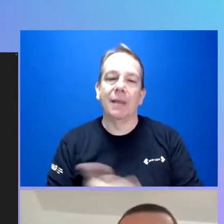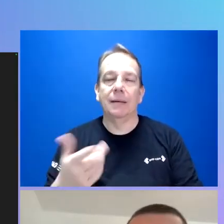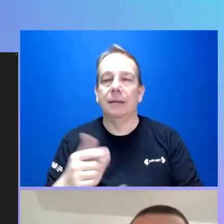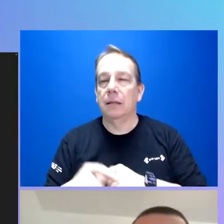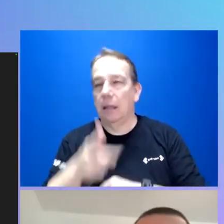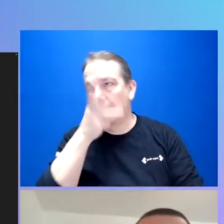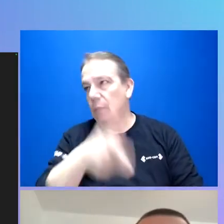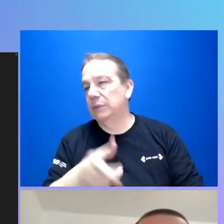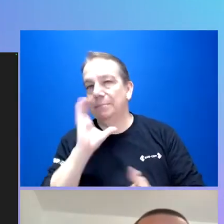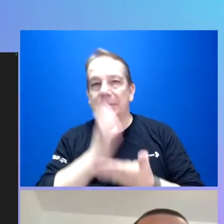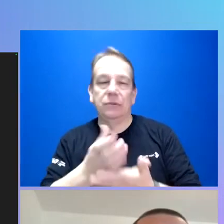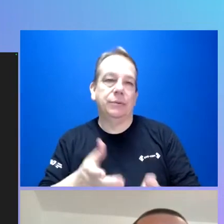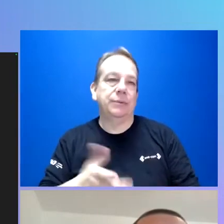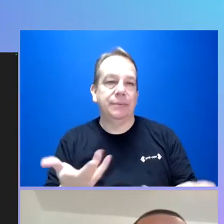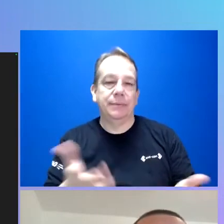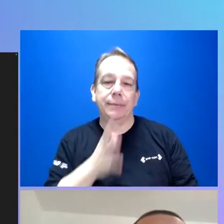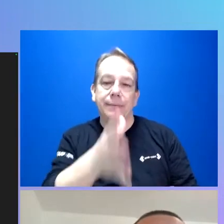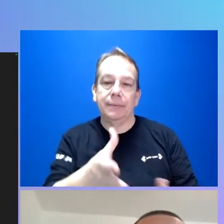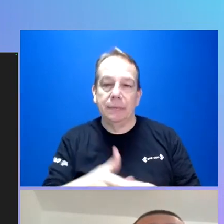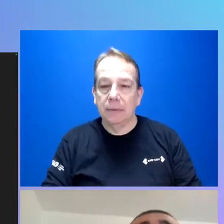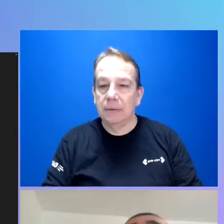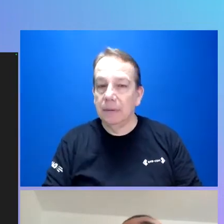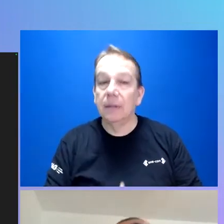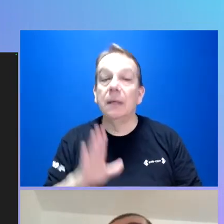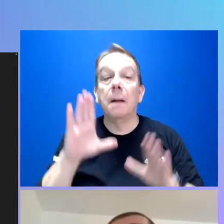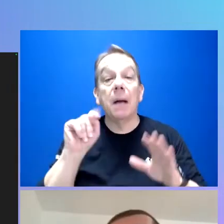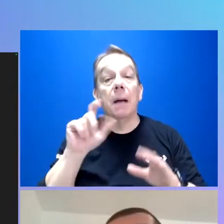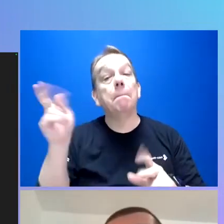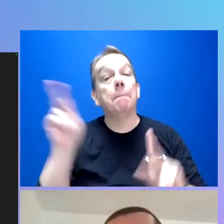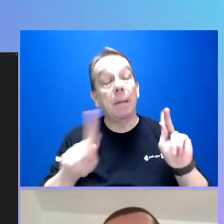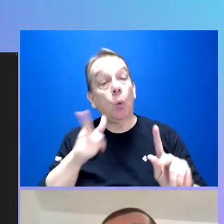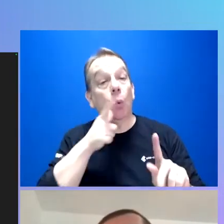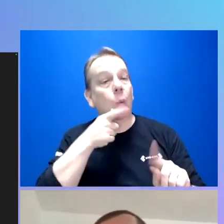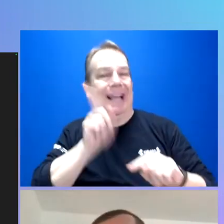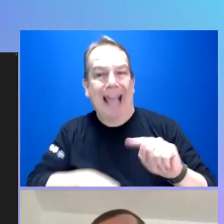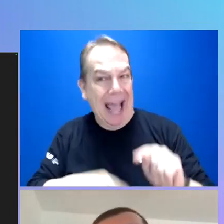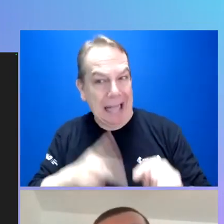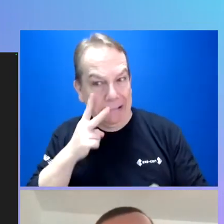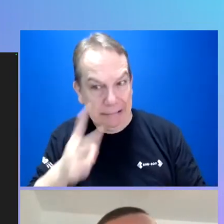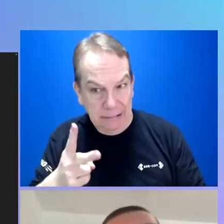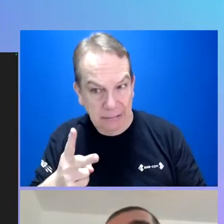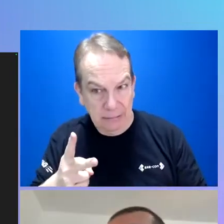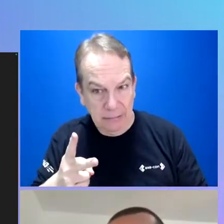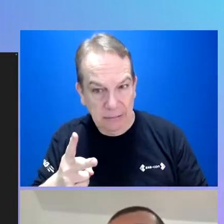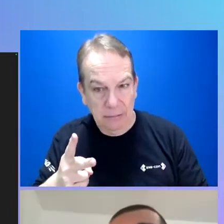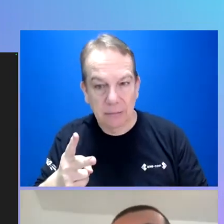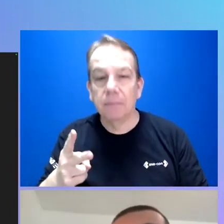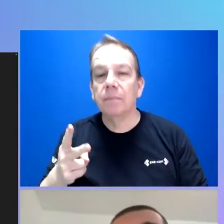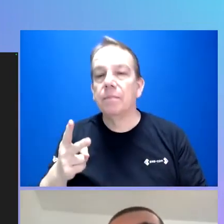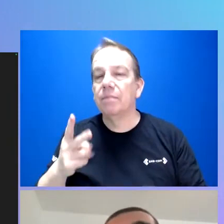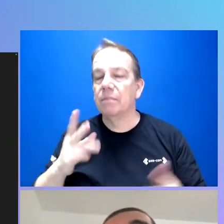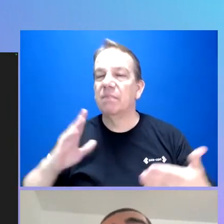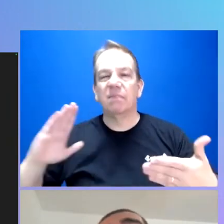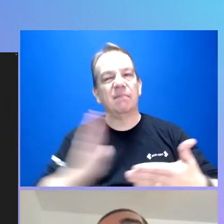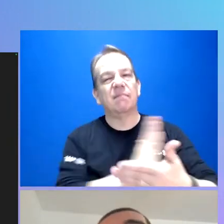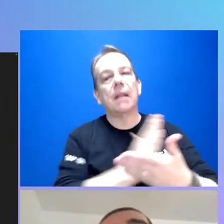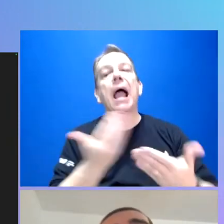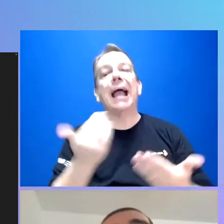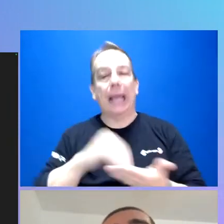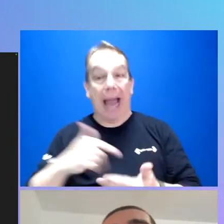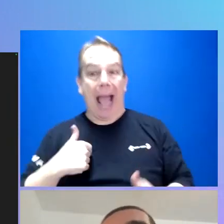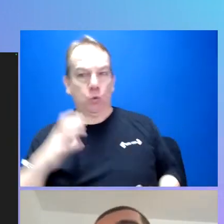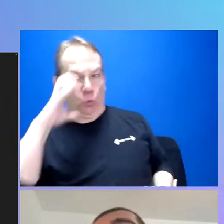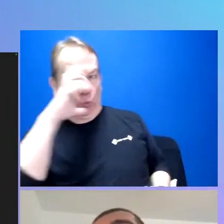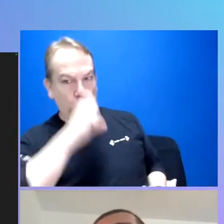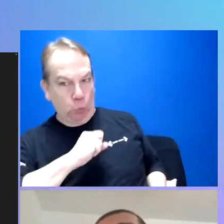not interested in seeing that at all. People who cannot see it, and this is somewhat of an assumption, but people who cannot